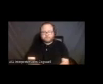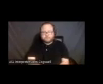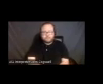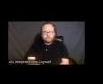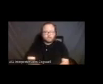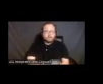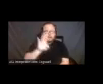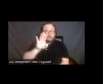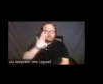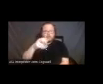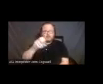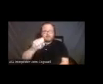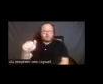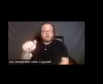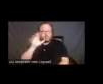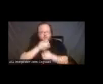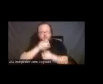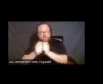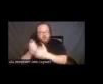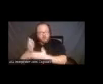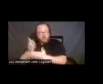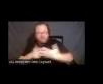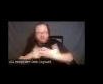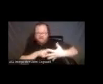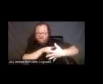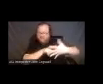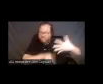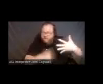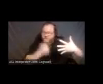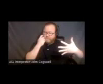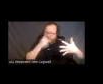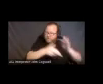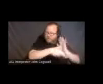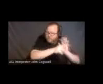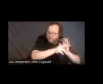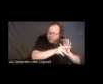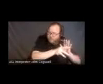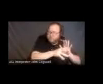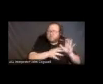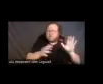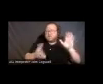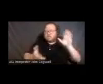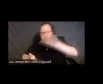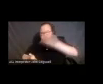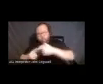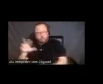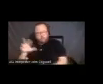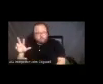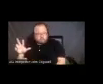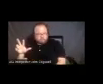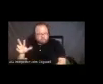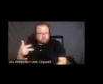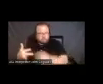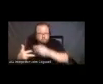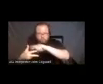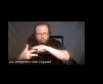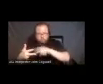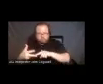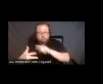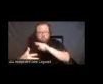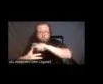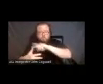BHSA changes the components from those 5 that we just reviewed to 3. Those 3 are